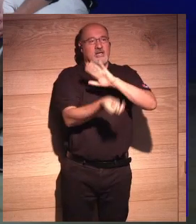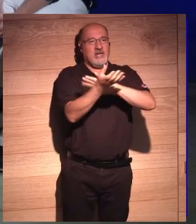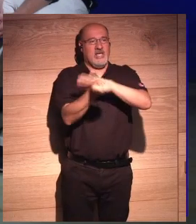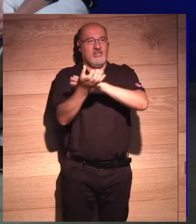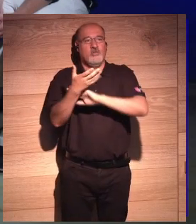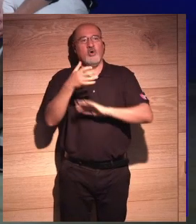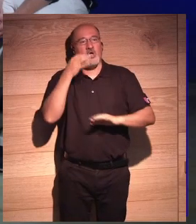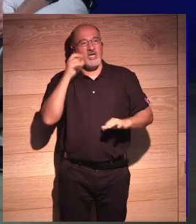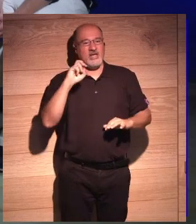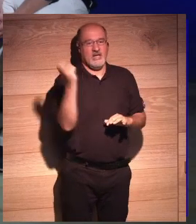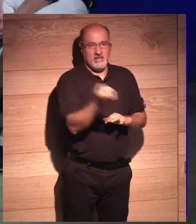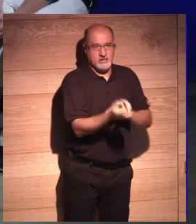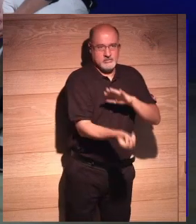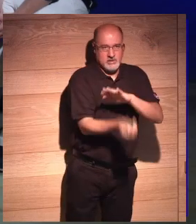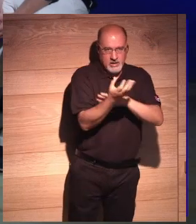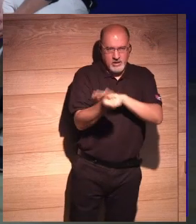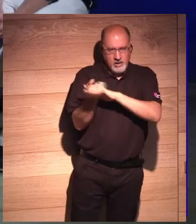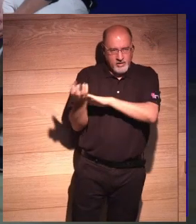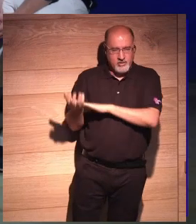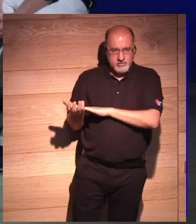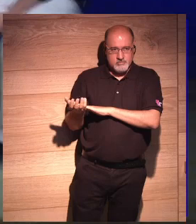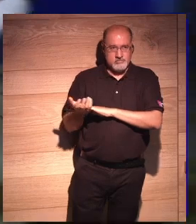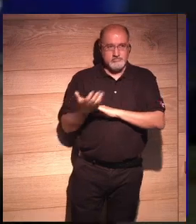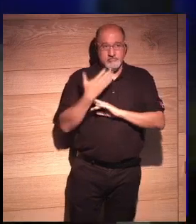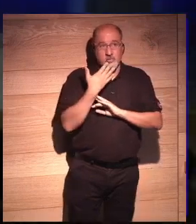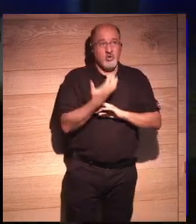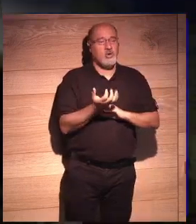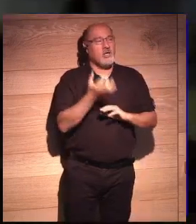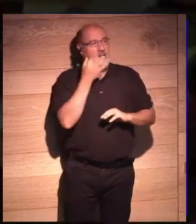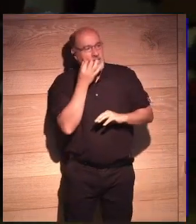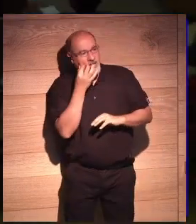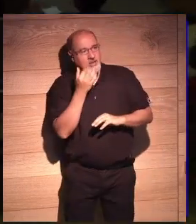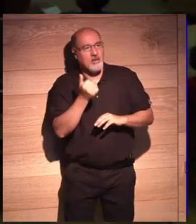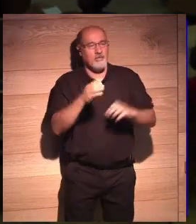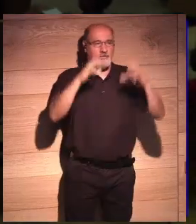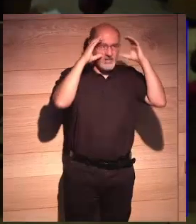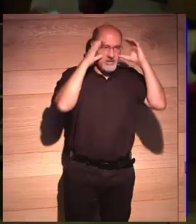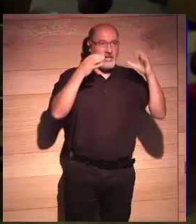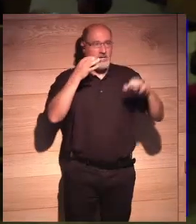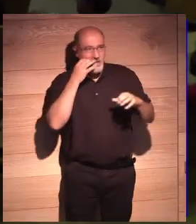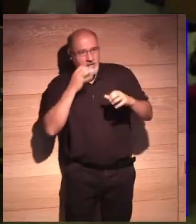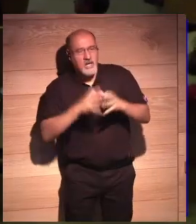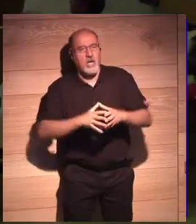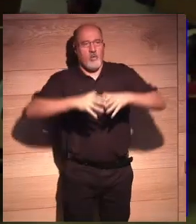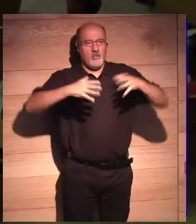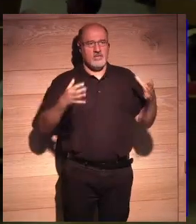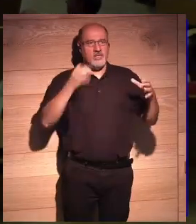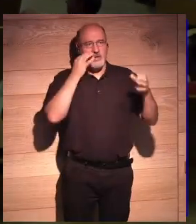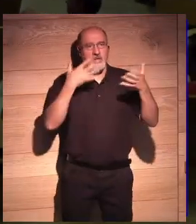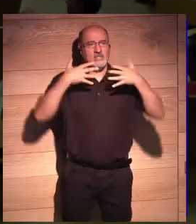prefer to speak about the fact that we are creating realities, not to have that difference